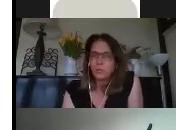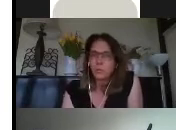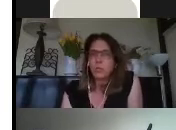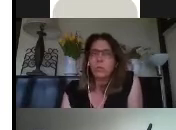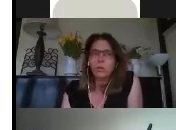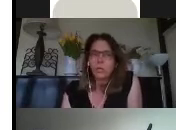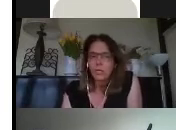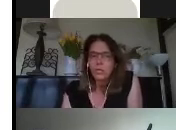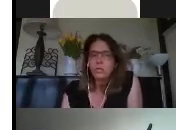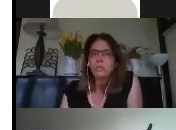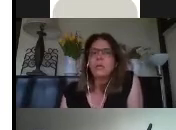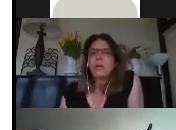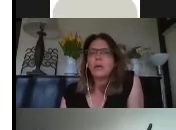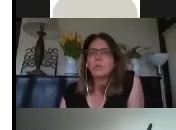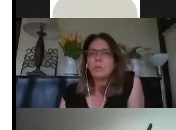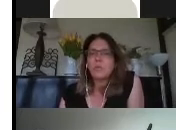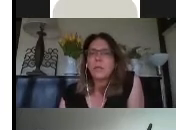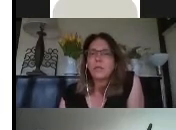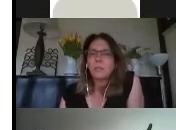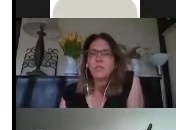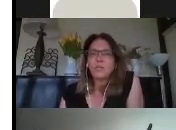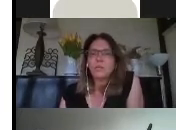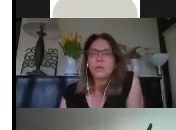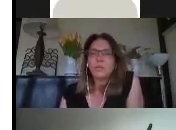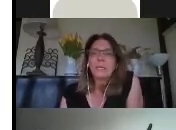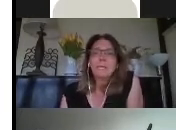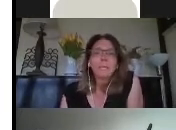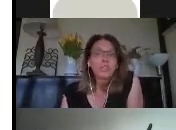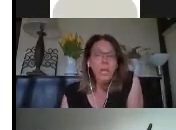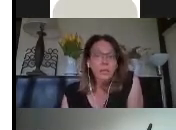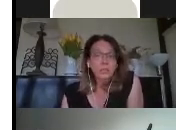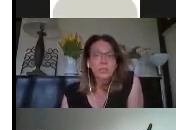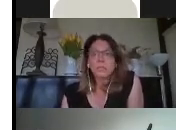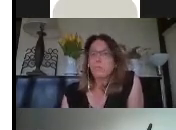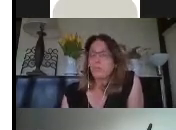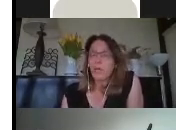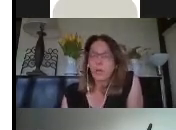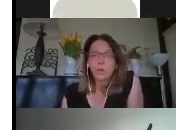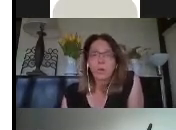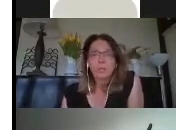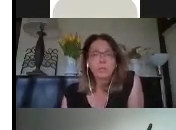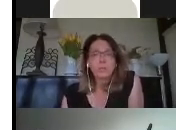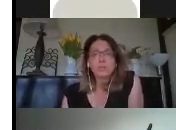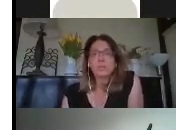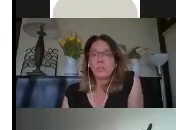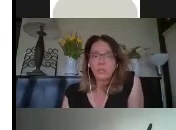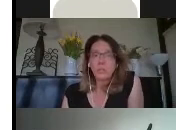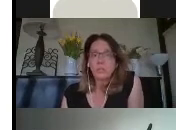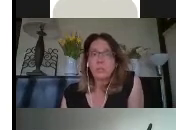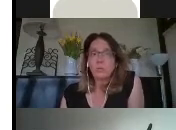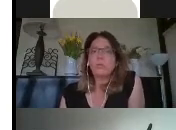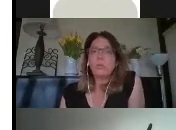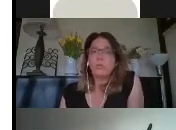is to where the other parking lane is. So they have a lot less pavement to cross. The challenges, there's a lot of curb cuts, as we mentioned.